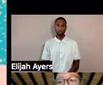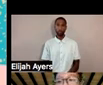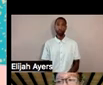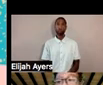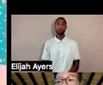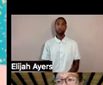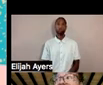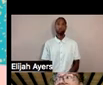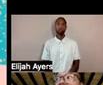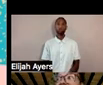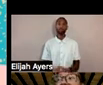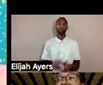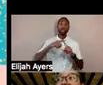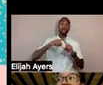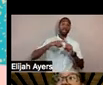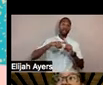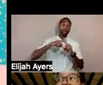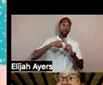Maybe it's temperature.